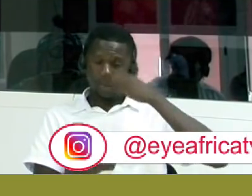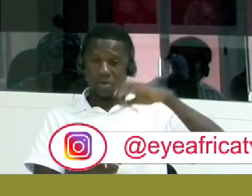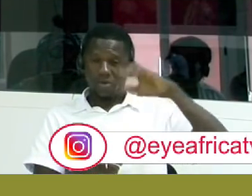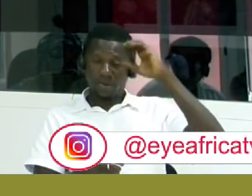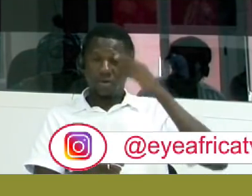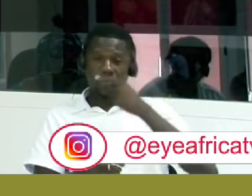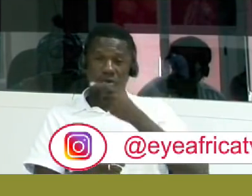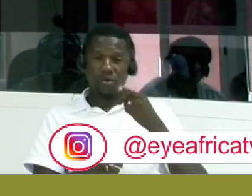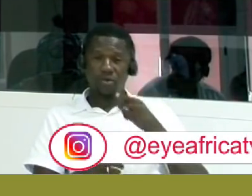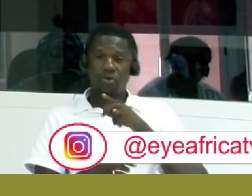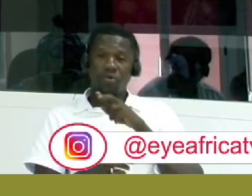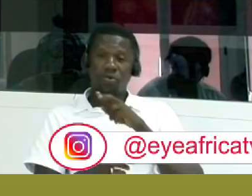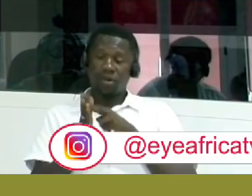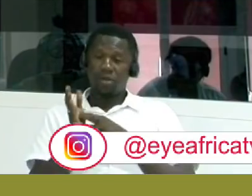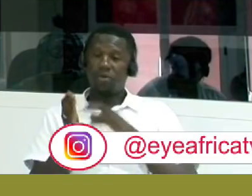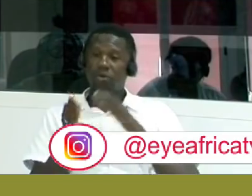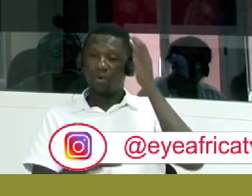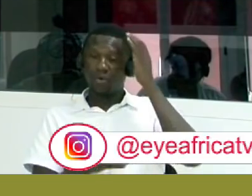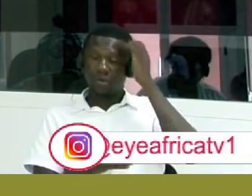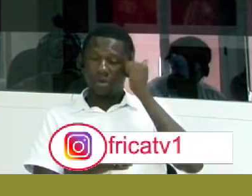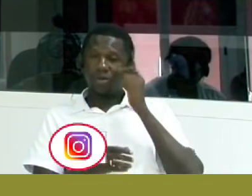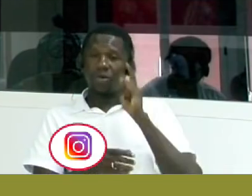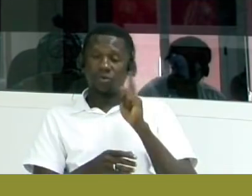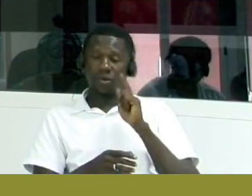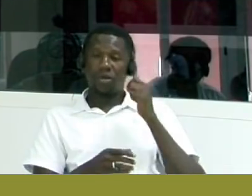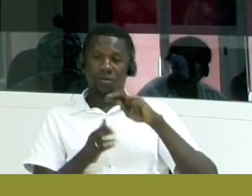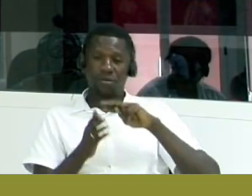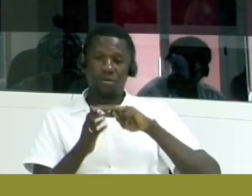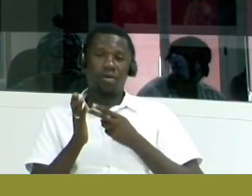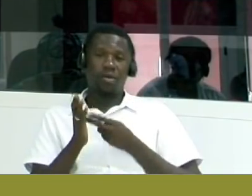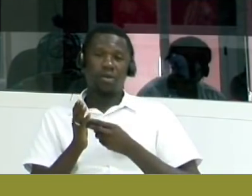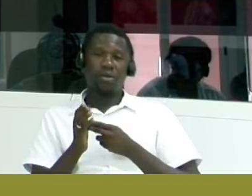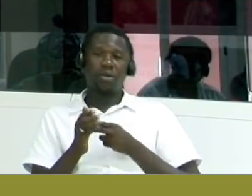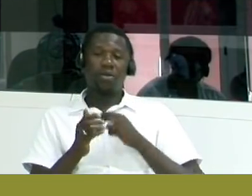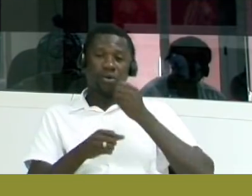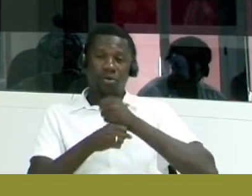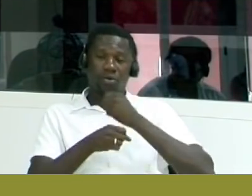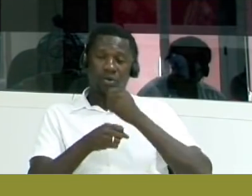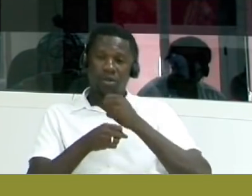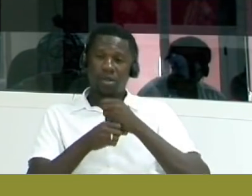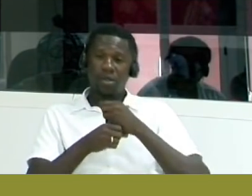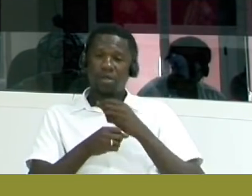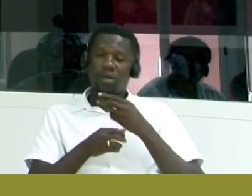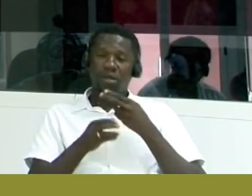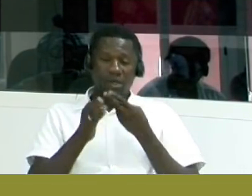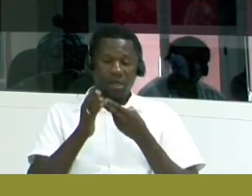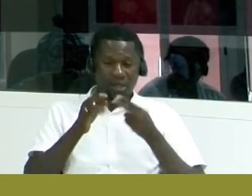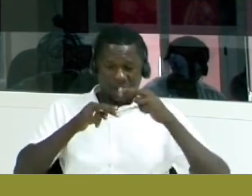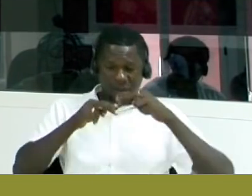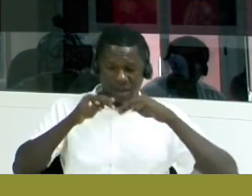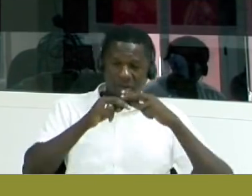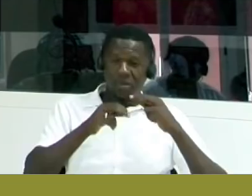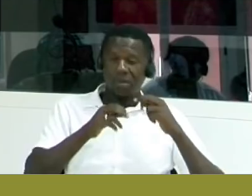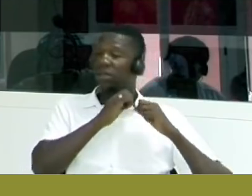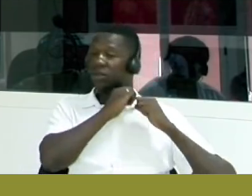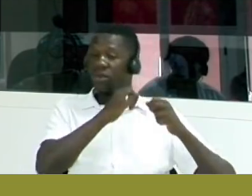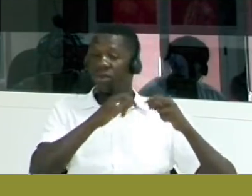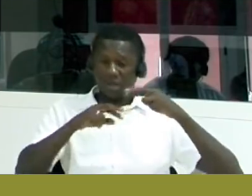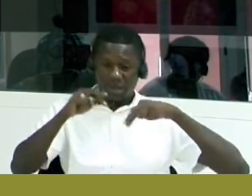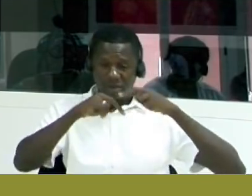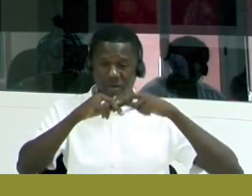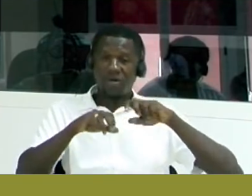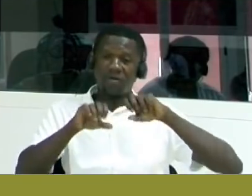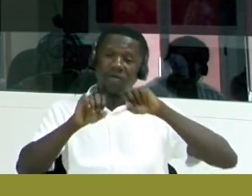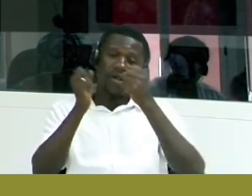you need to understand what it is. To create an impartial record, historical record of